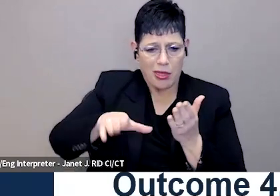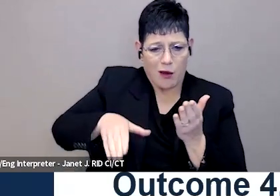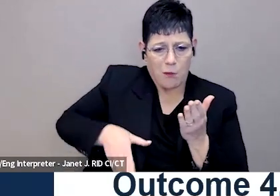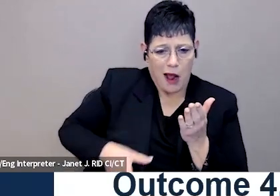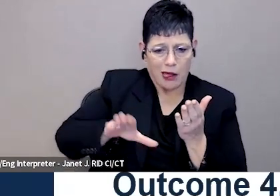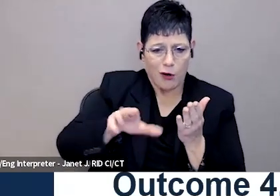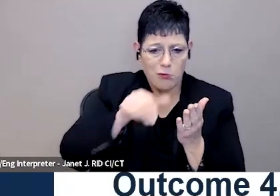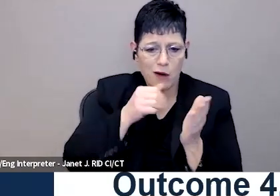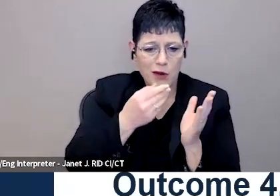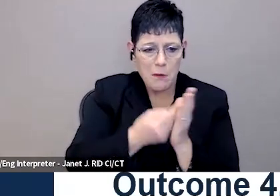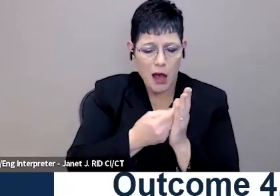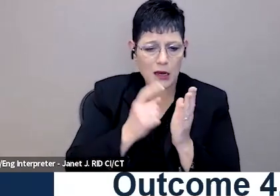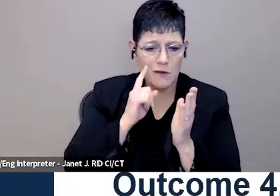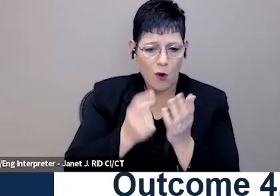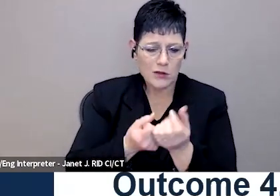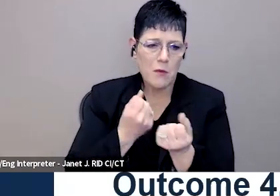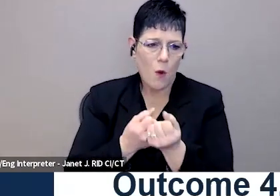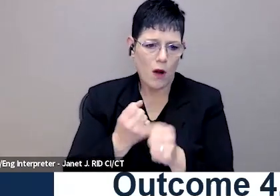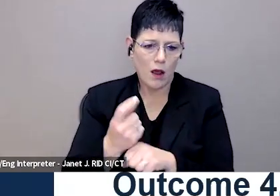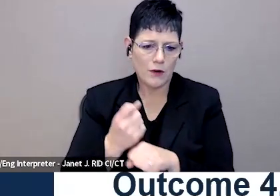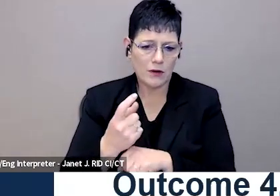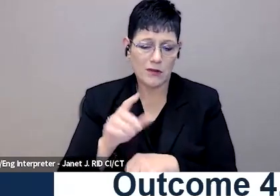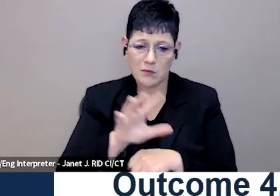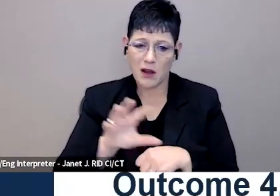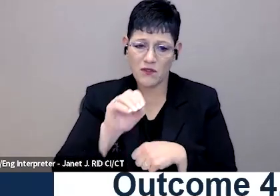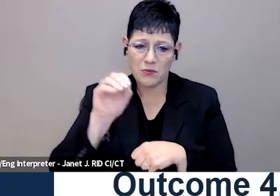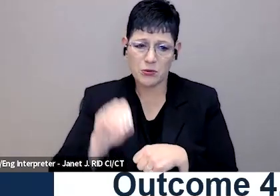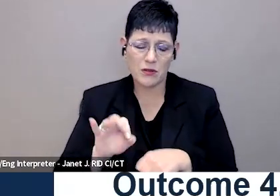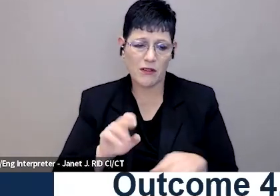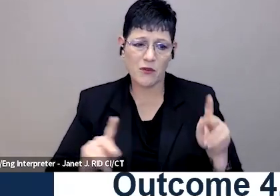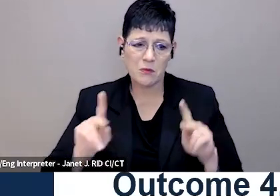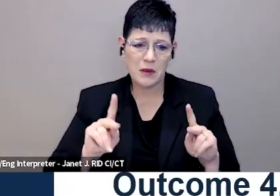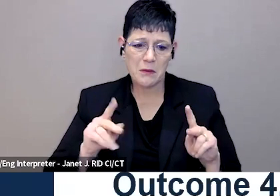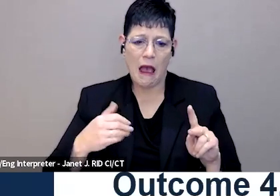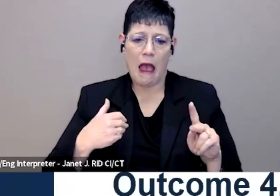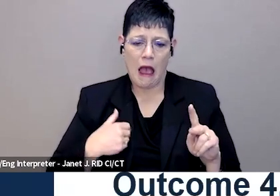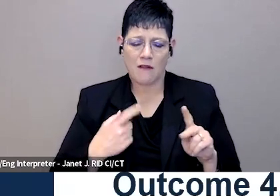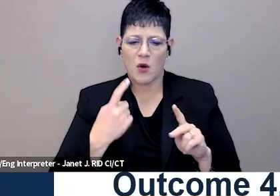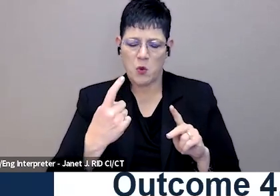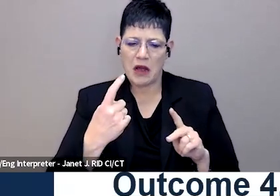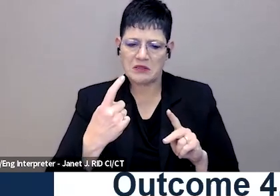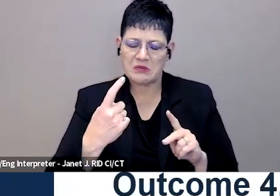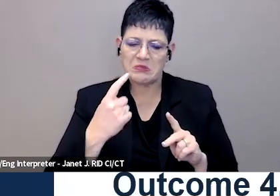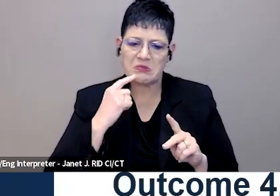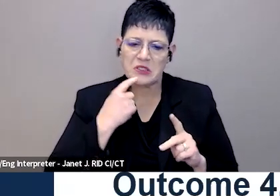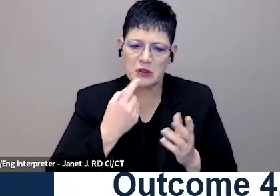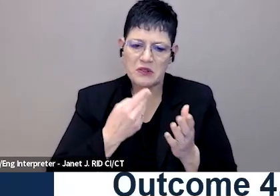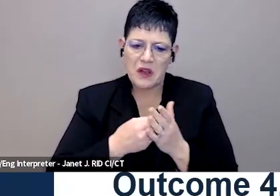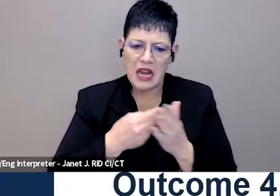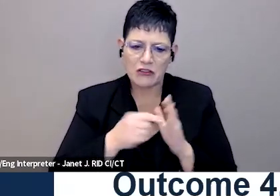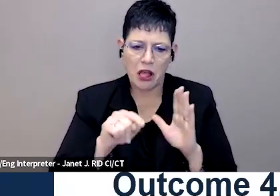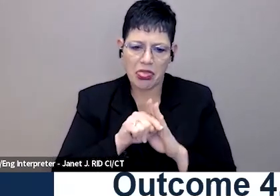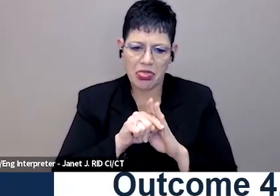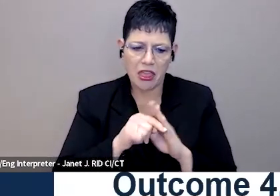personal income on caregiving each year. And nearly half of family caregivers have at least one financial setback, such as using